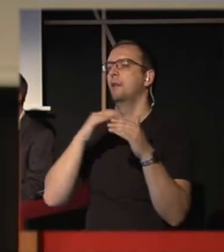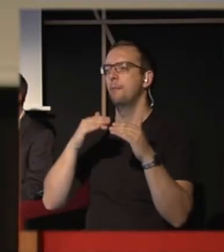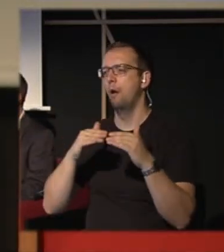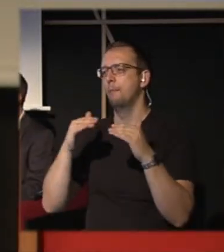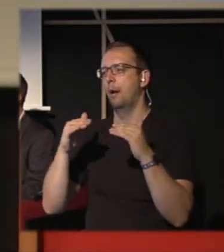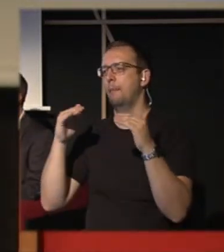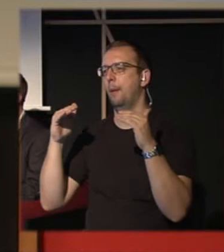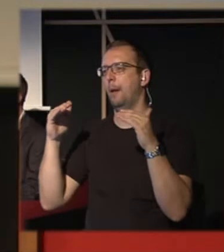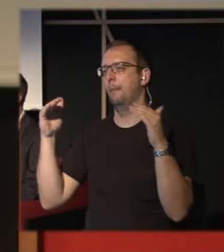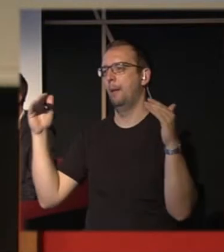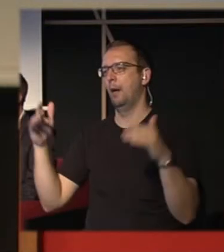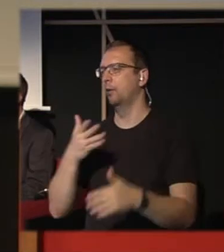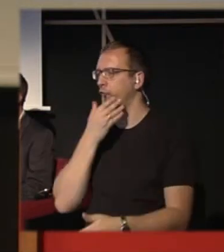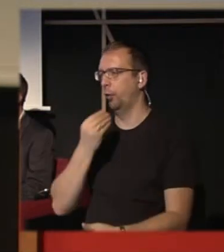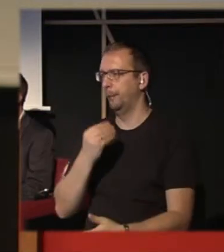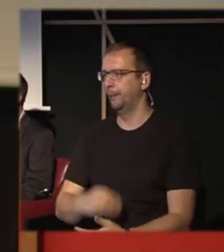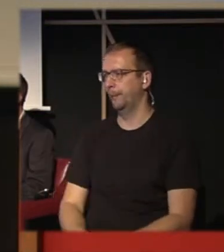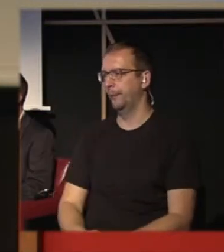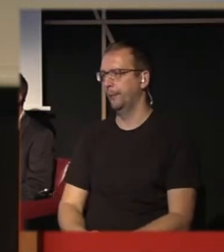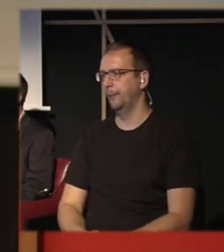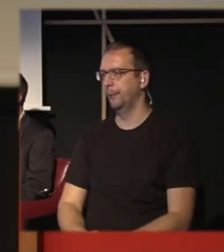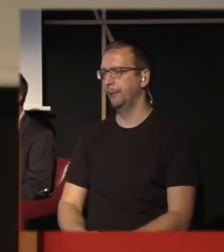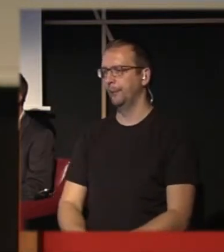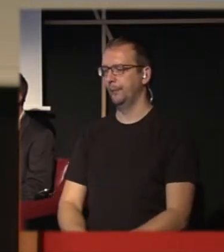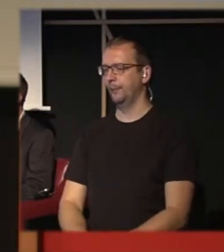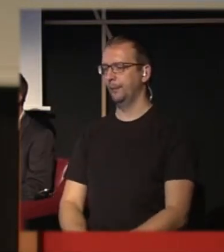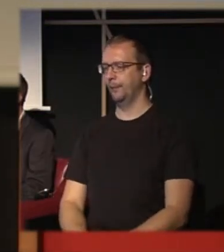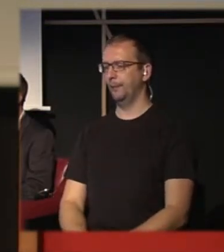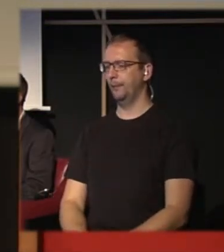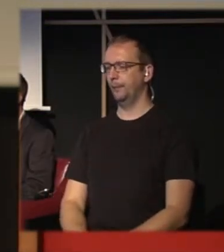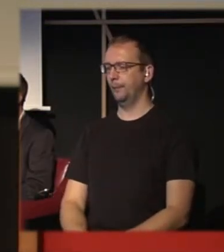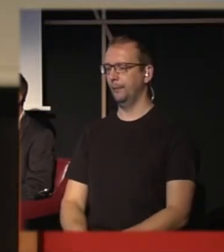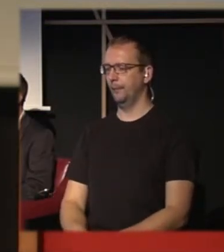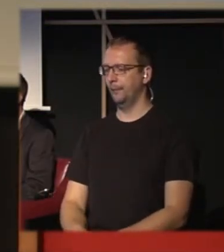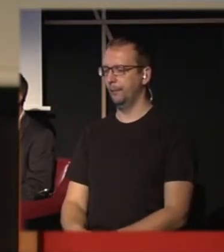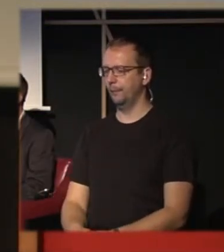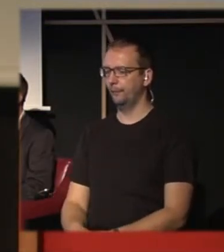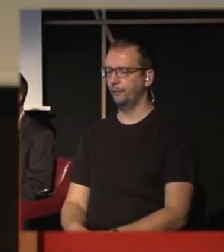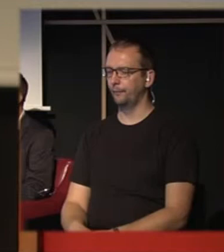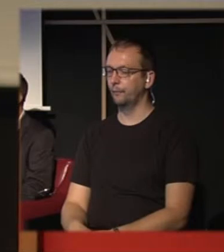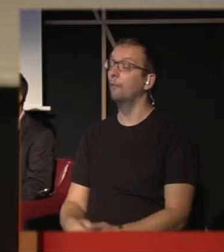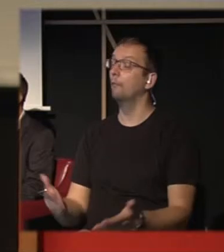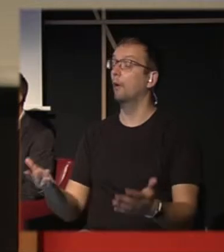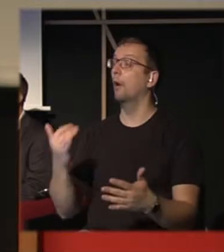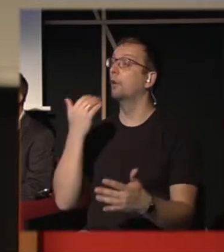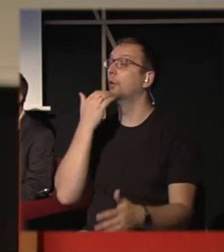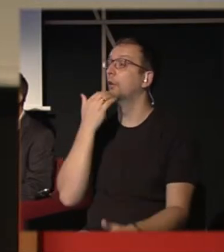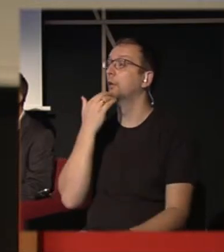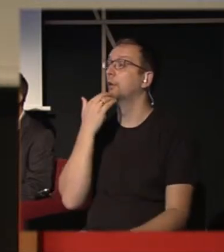little parallel with SLO role, the supporter liaison officer, which was introduced in